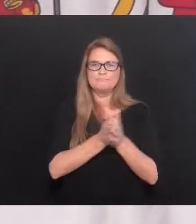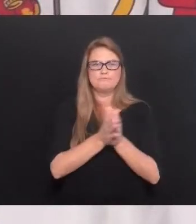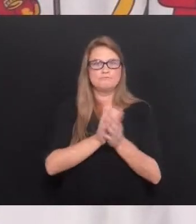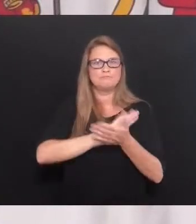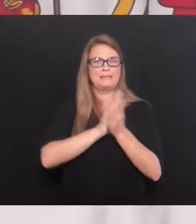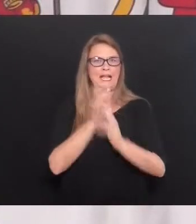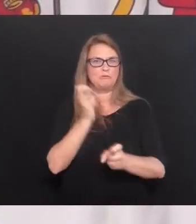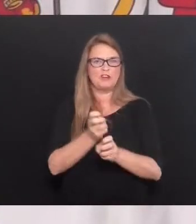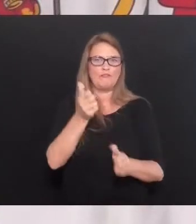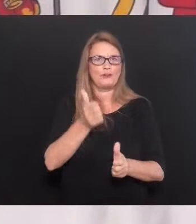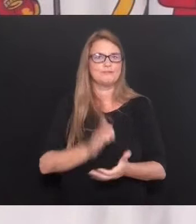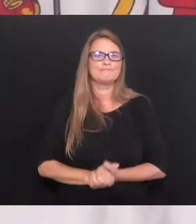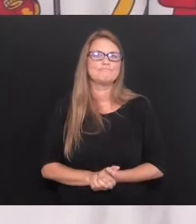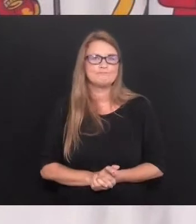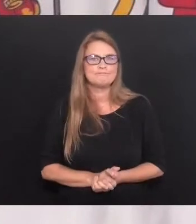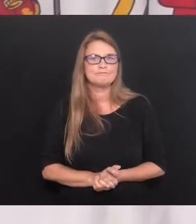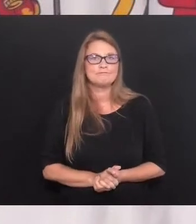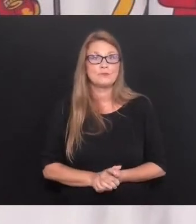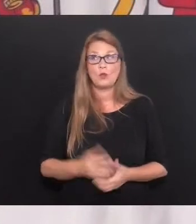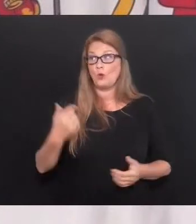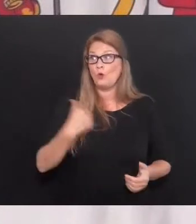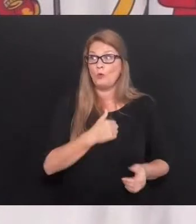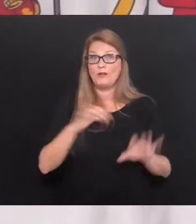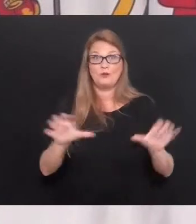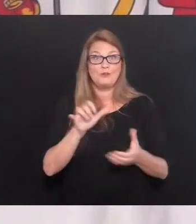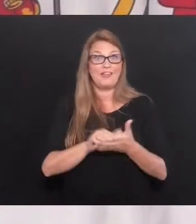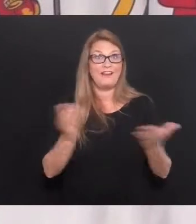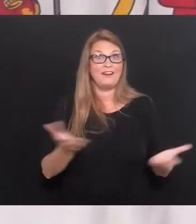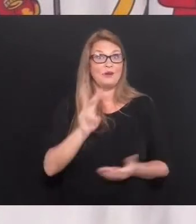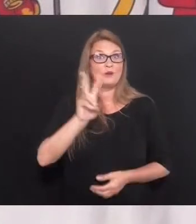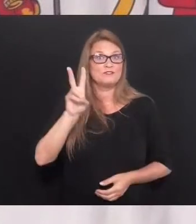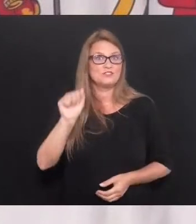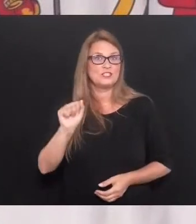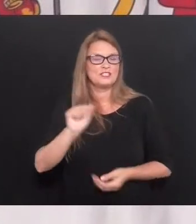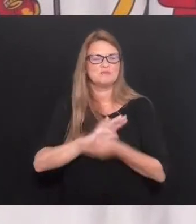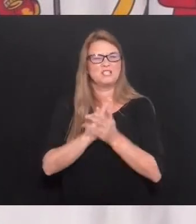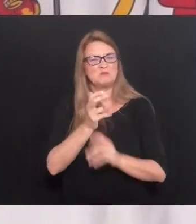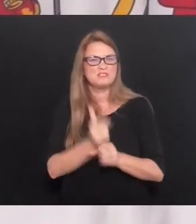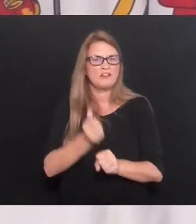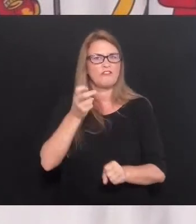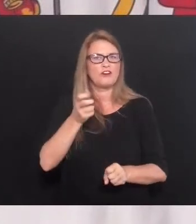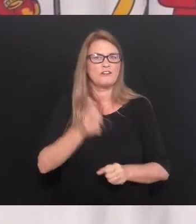That's all there is to it. You just do what West Virginians do. You know, you just get tougher.